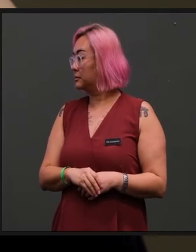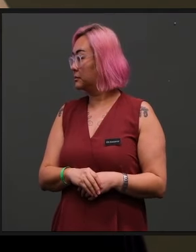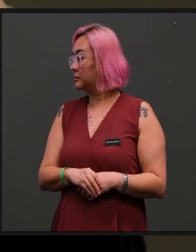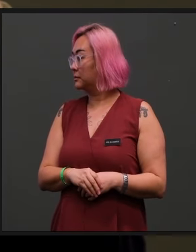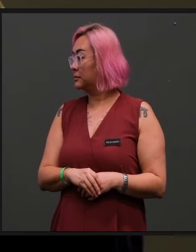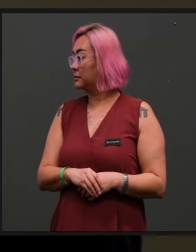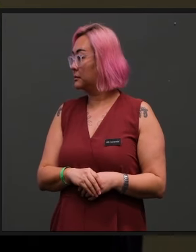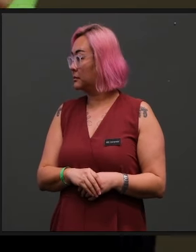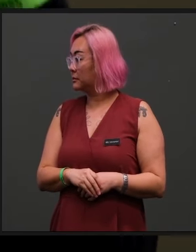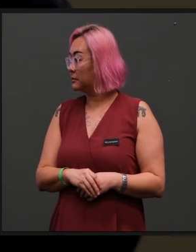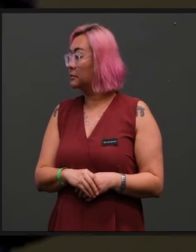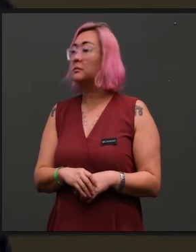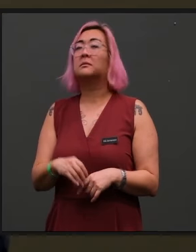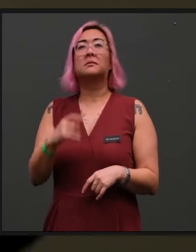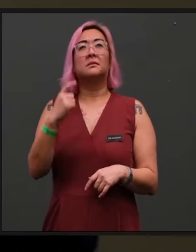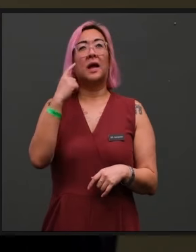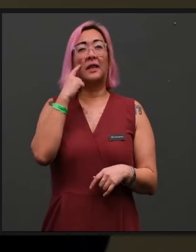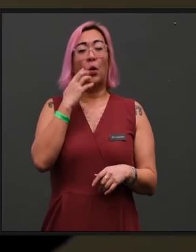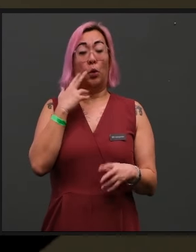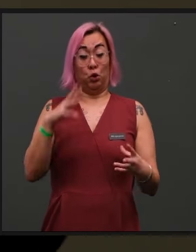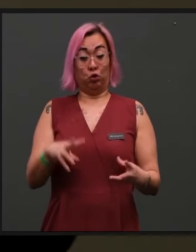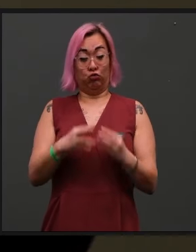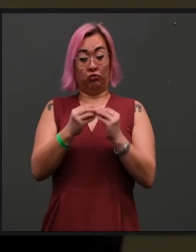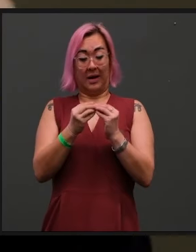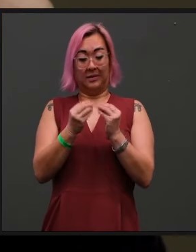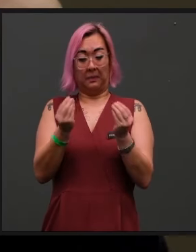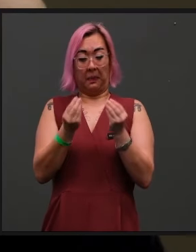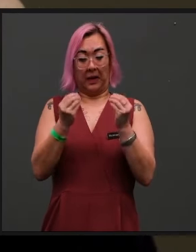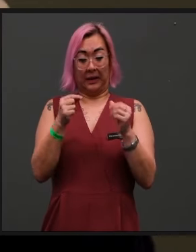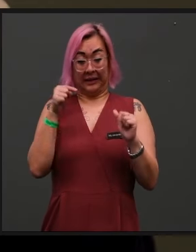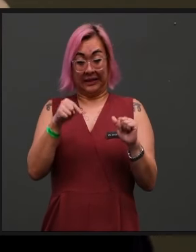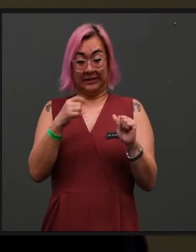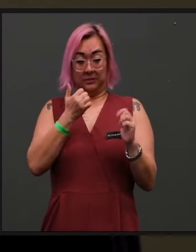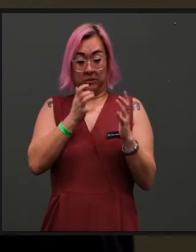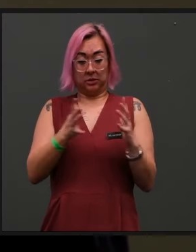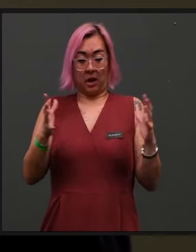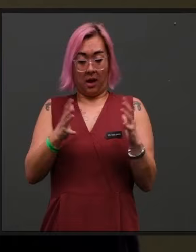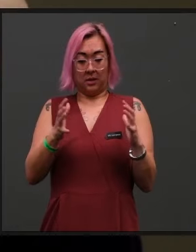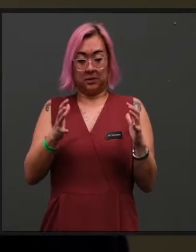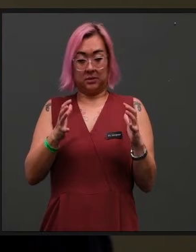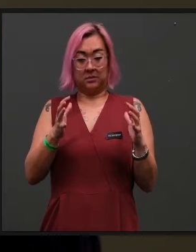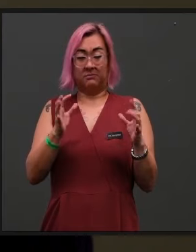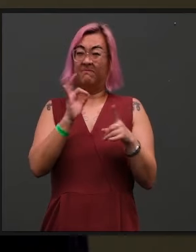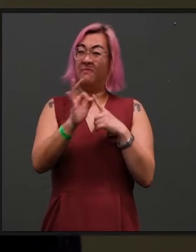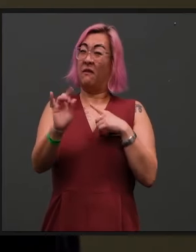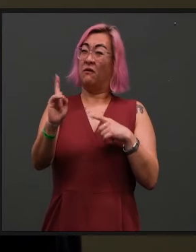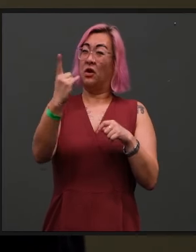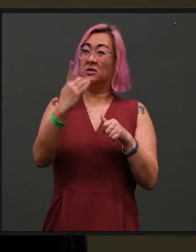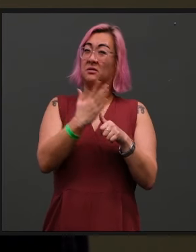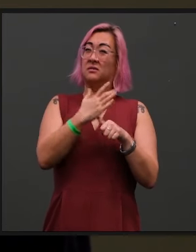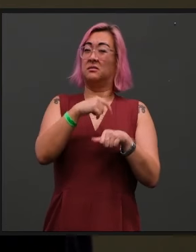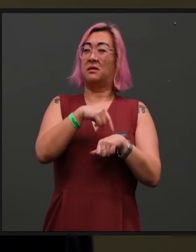can, especially when you're approaching it for your first time, it can always be quite unwieldy and more